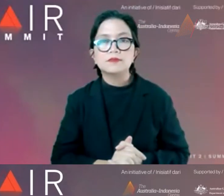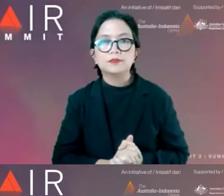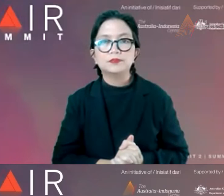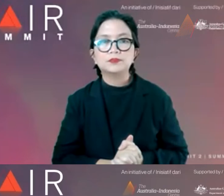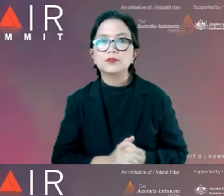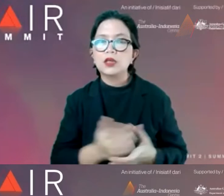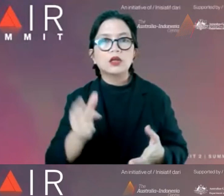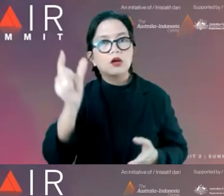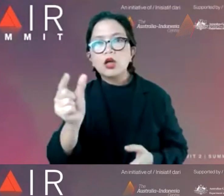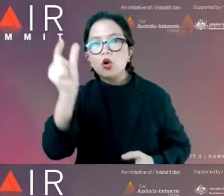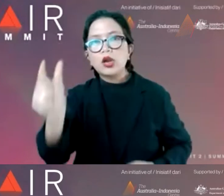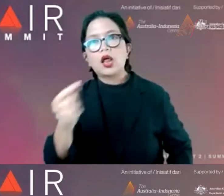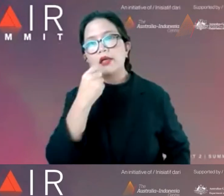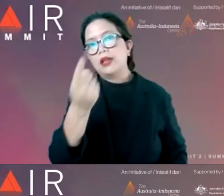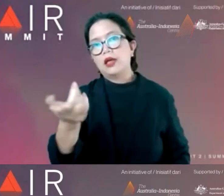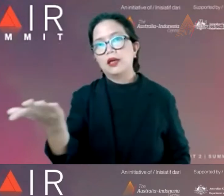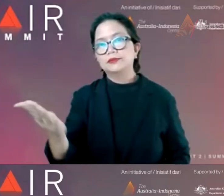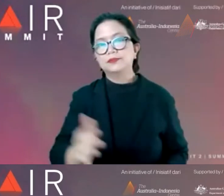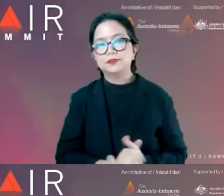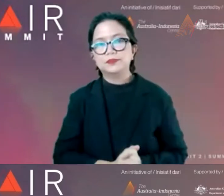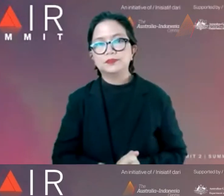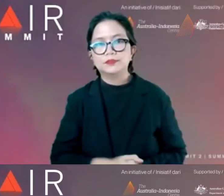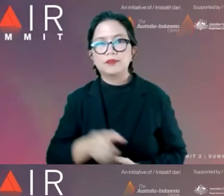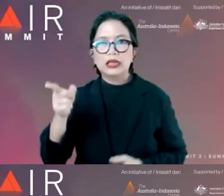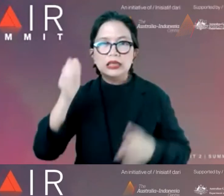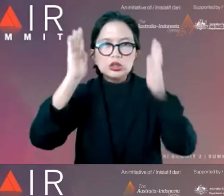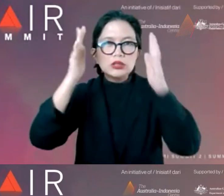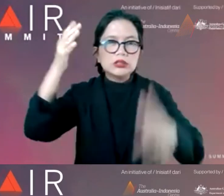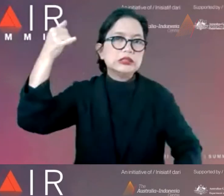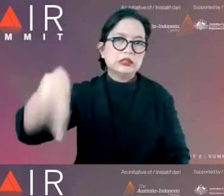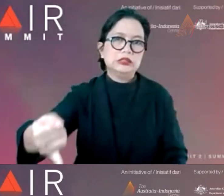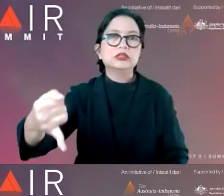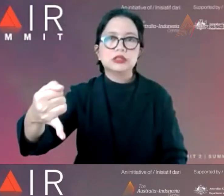worst situation during the time, because in the messages we could find there's a